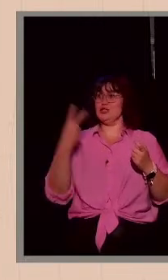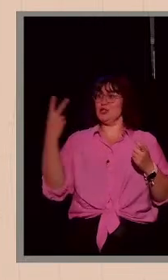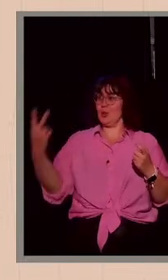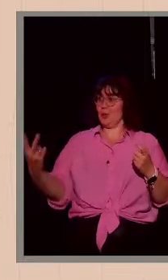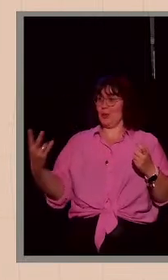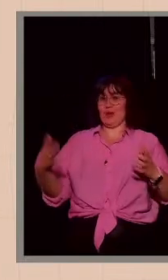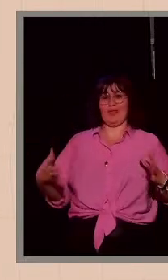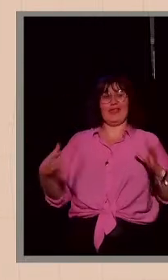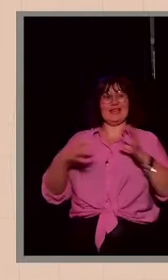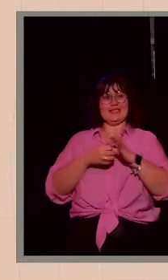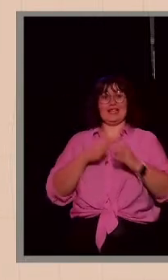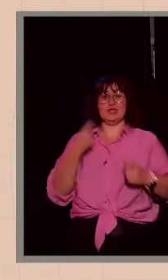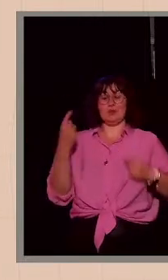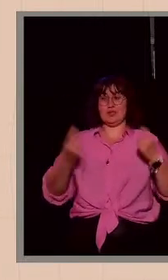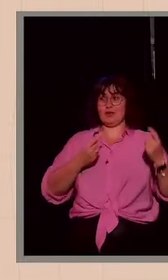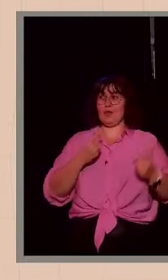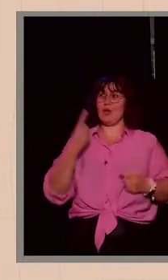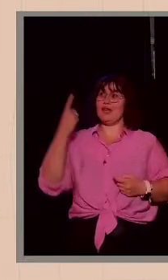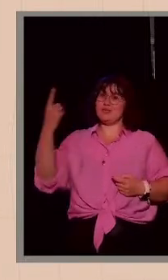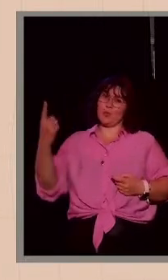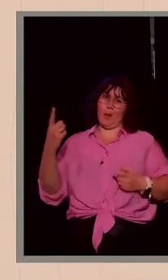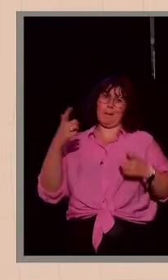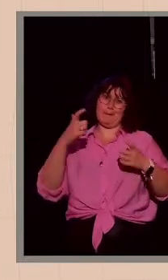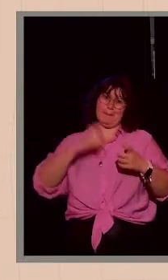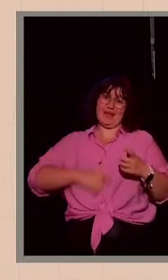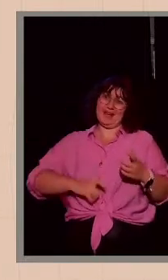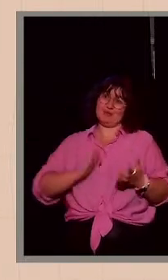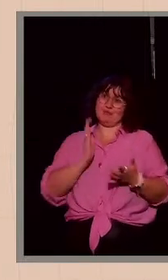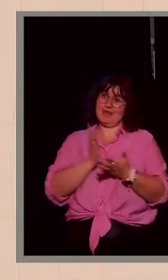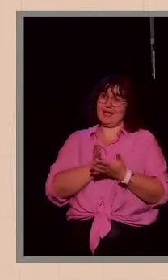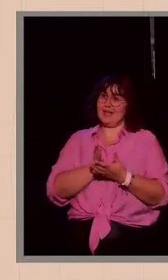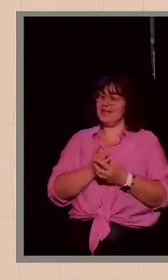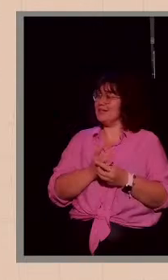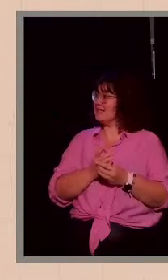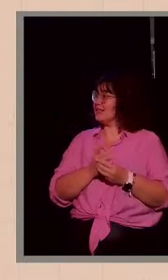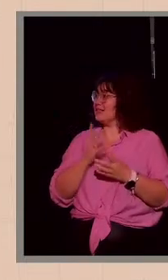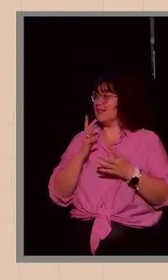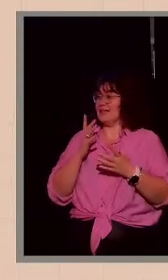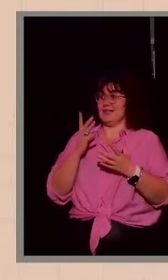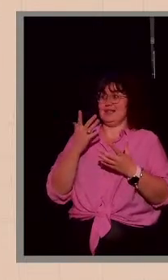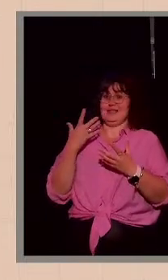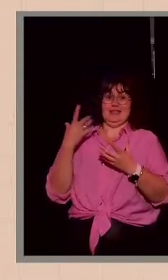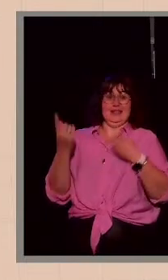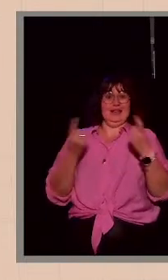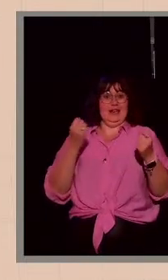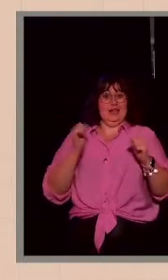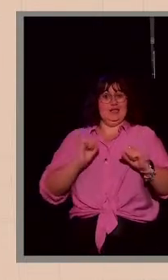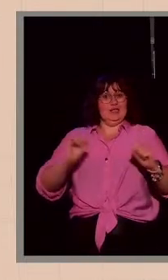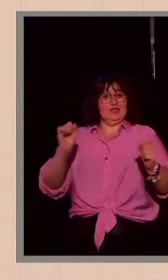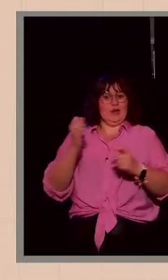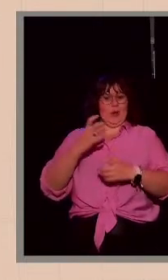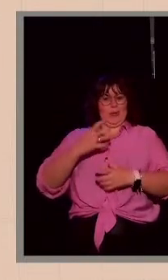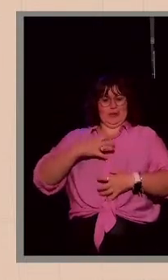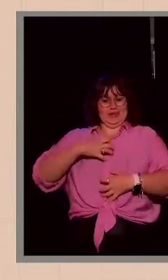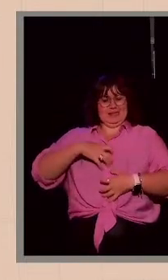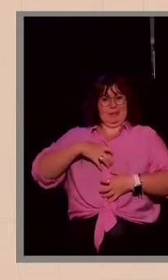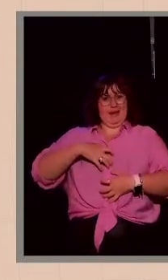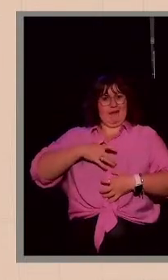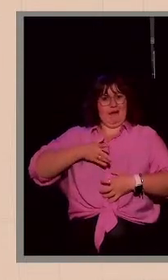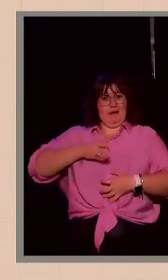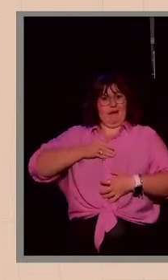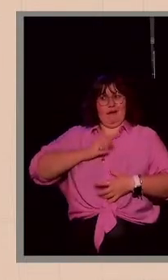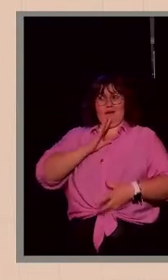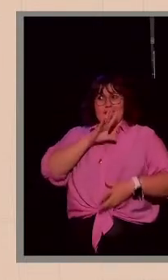attached to each other. Perhaps it's one being. Each has a speaker as part of their